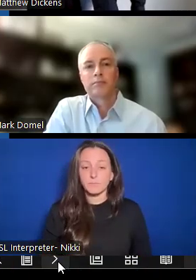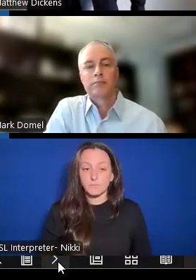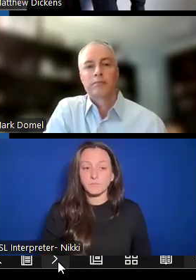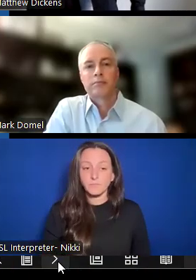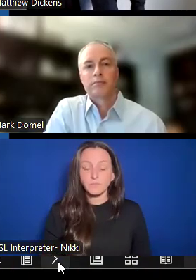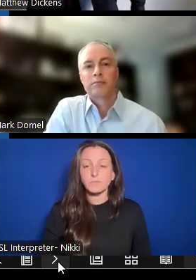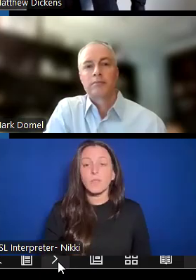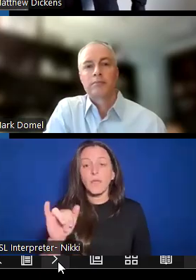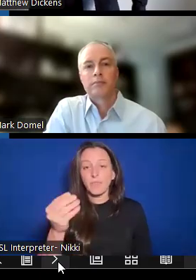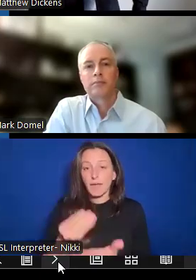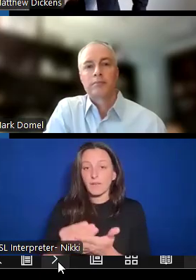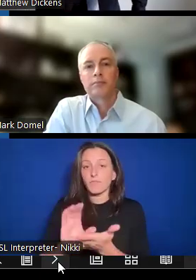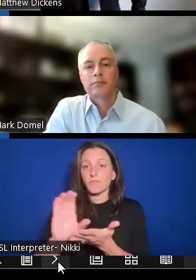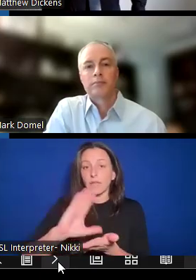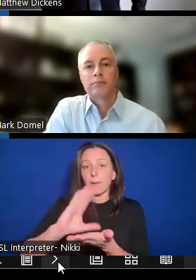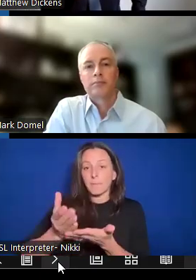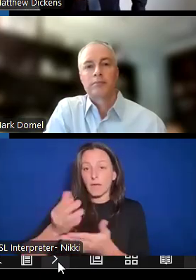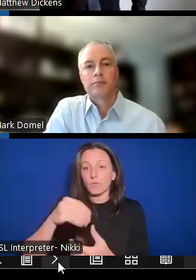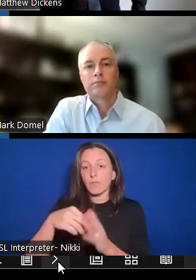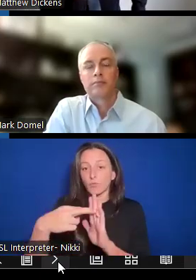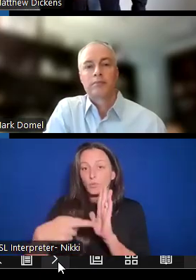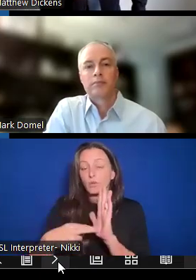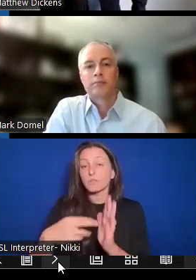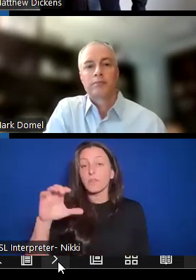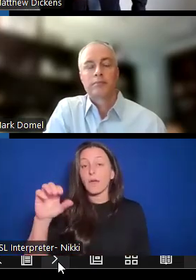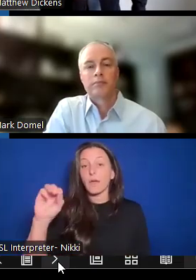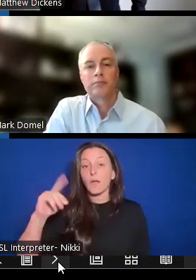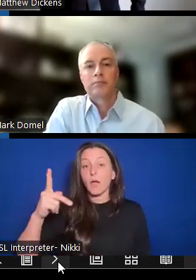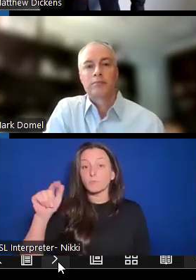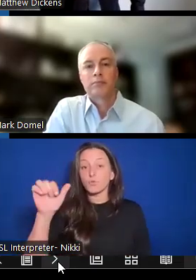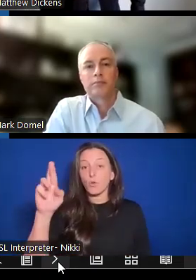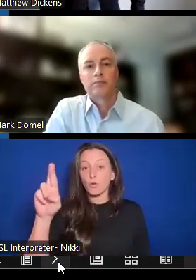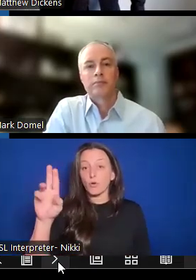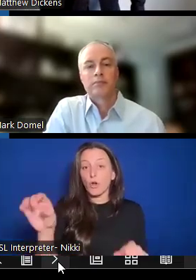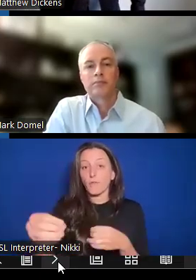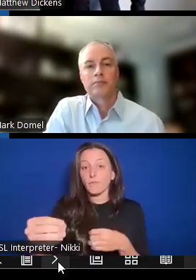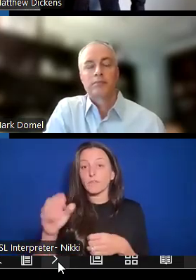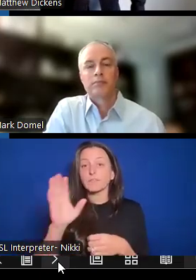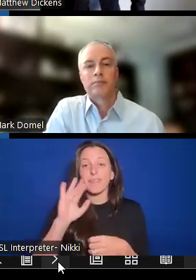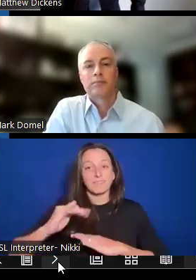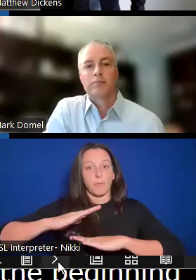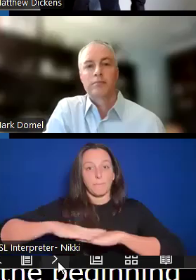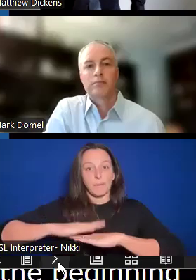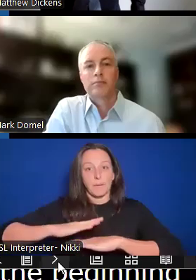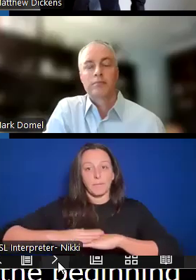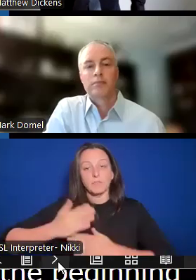The funding amounts are set in statute. The comptroller's office may end up, that's the minimum. So they may end up